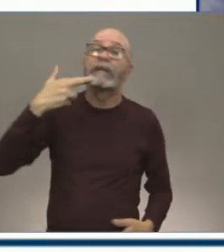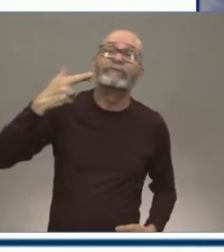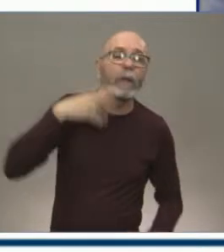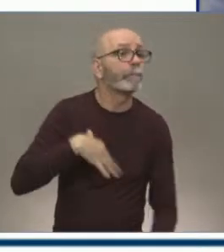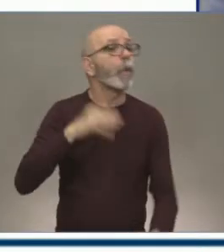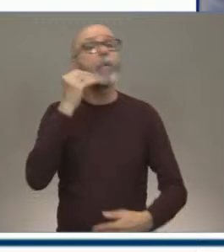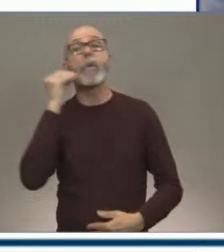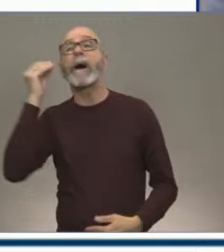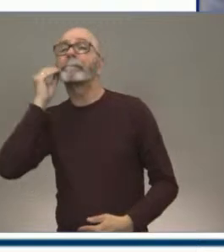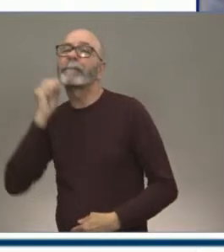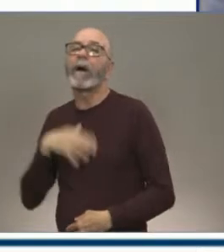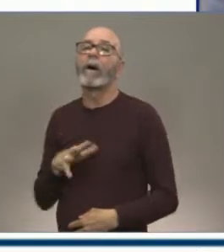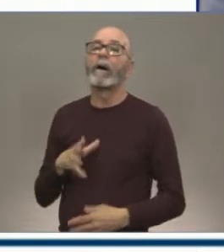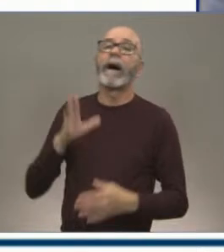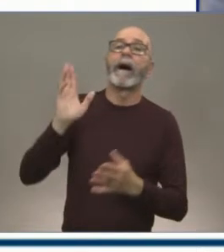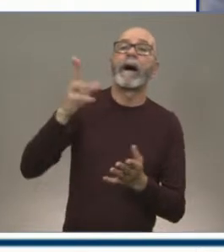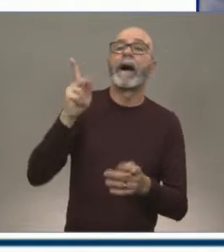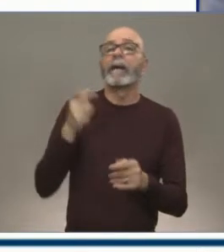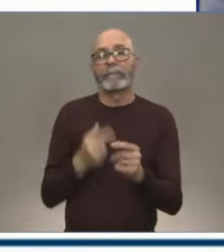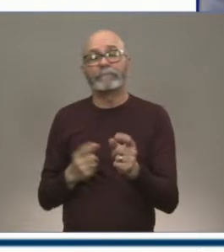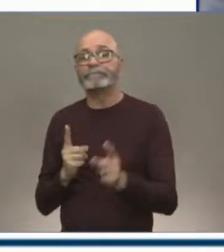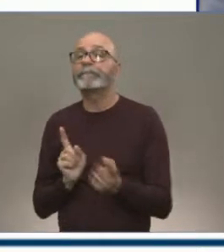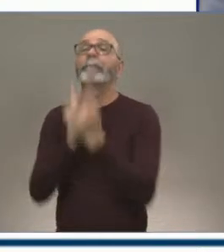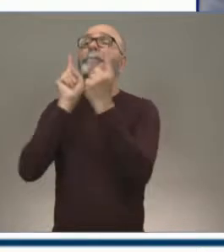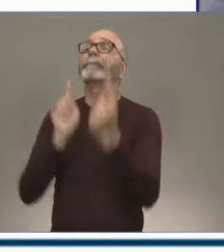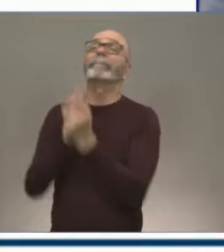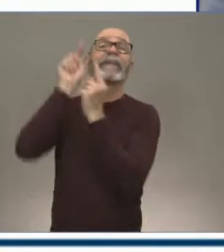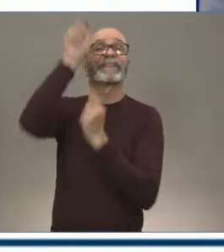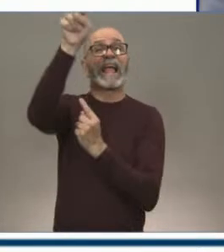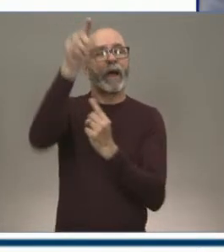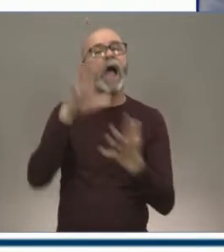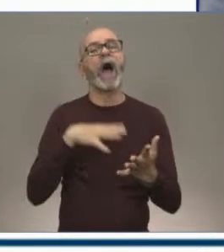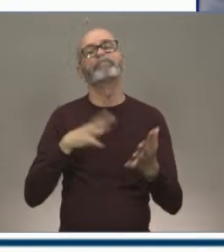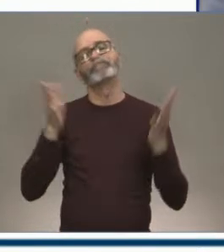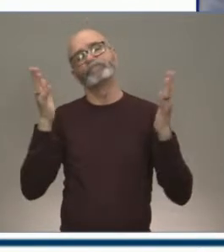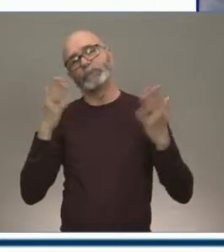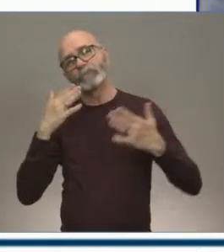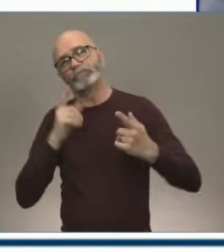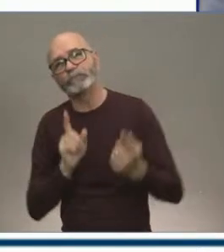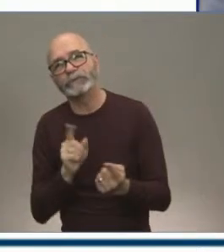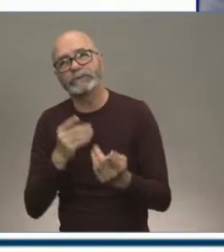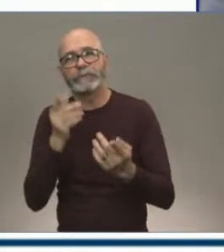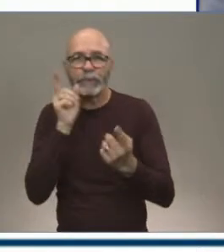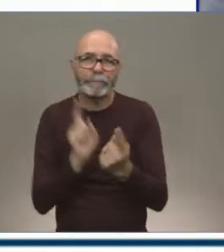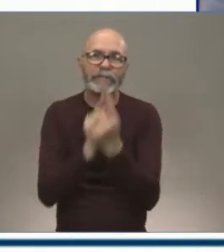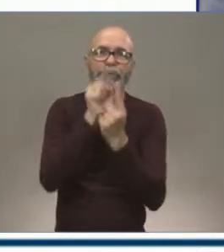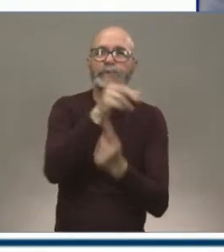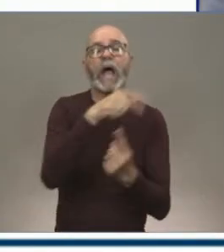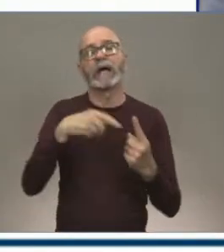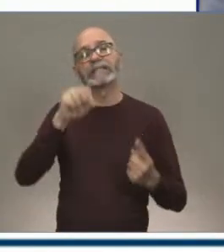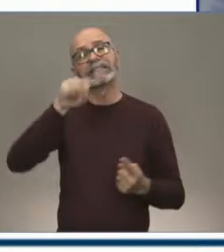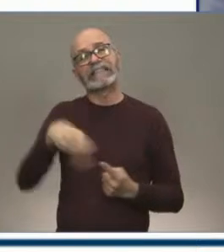Granville. Thank you very, very much for giving me the pleasure to be your Premier and supporting me through this journey.